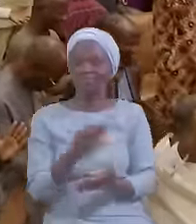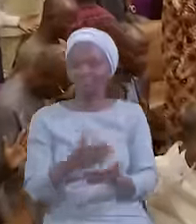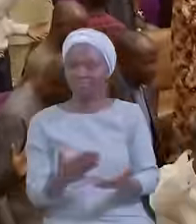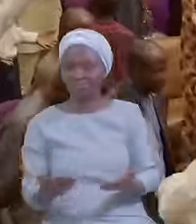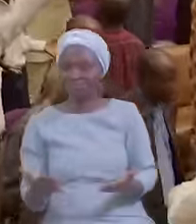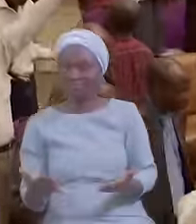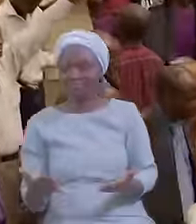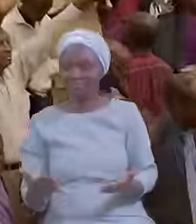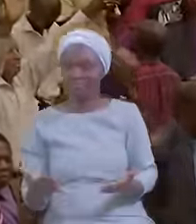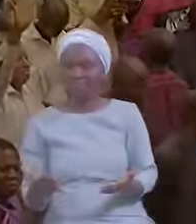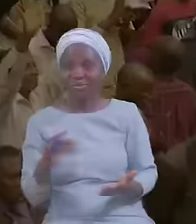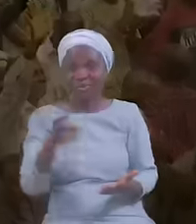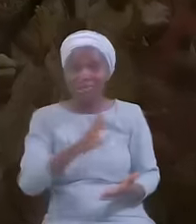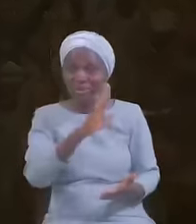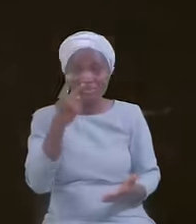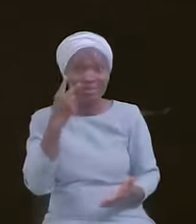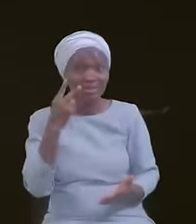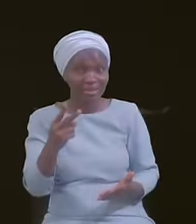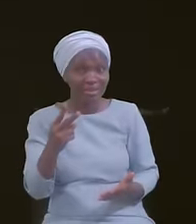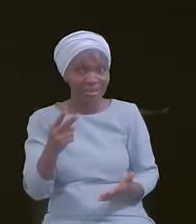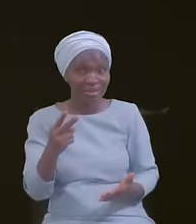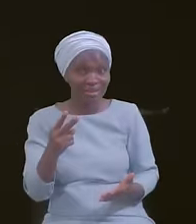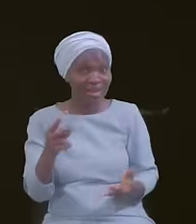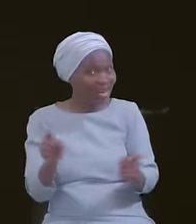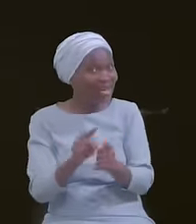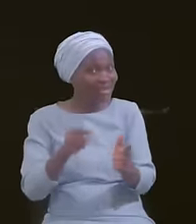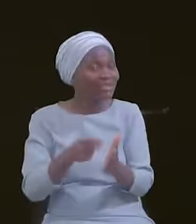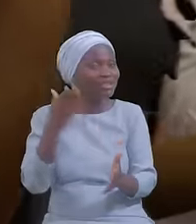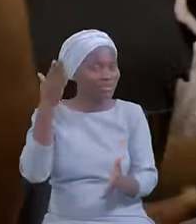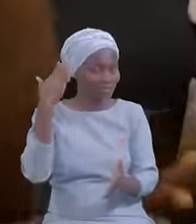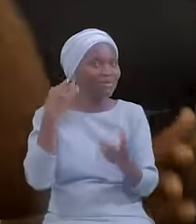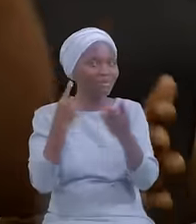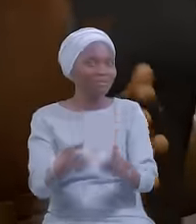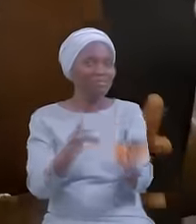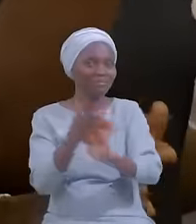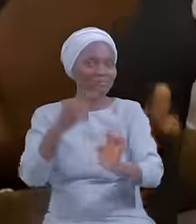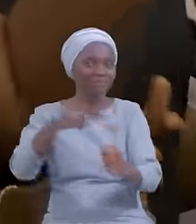Something you never saw it in this fashion.